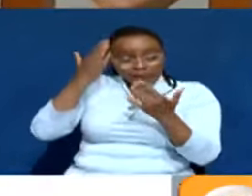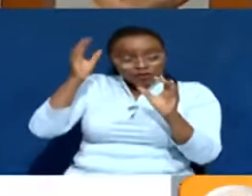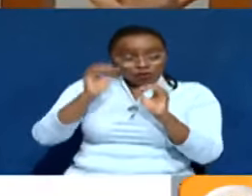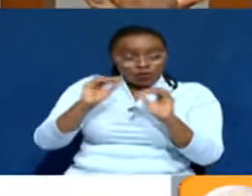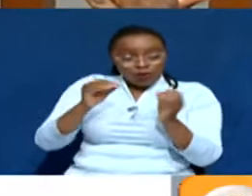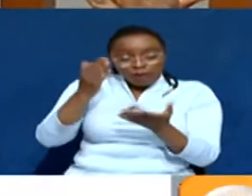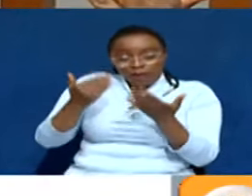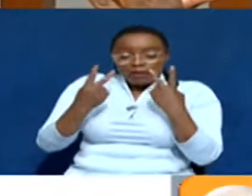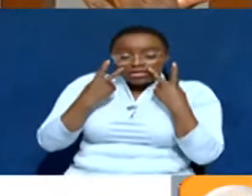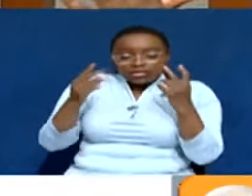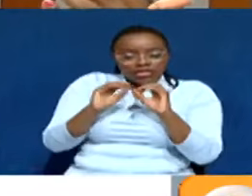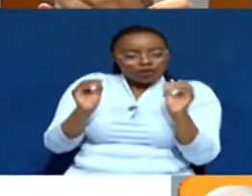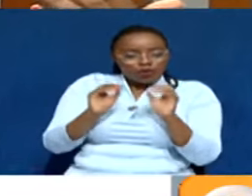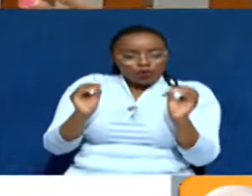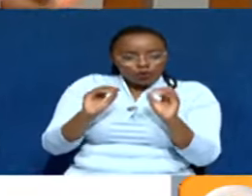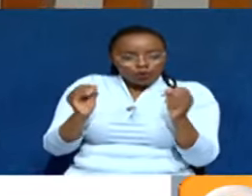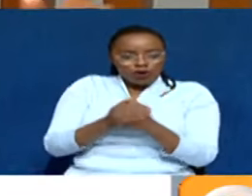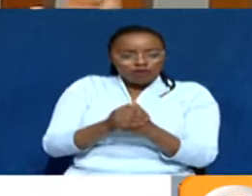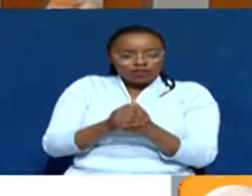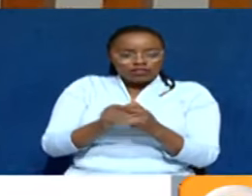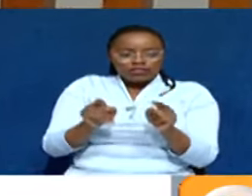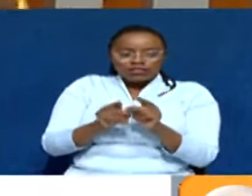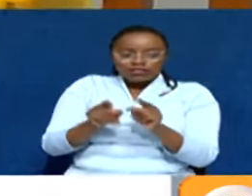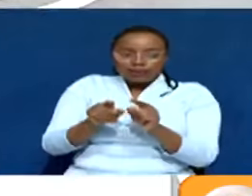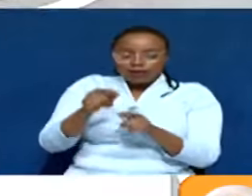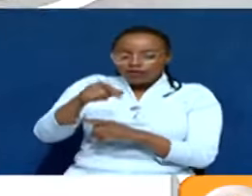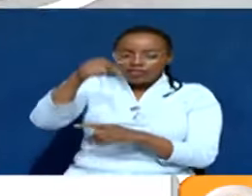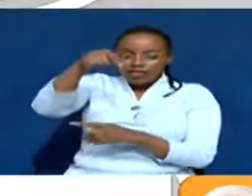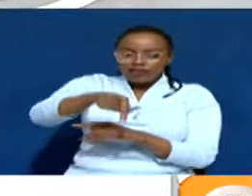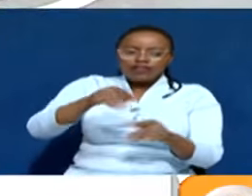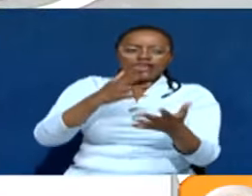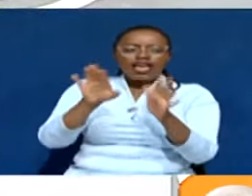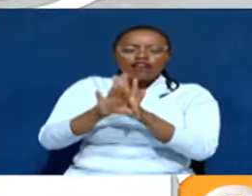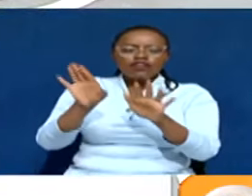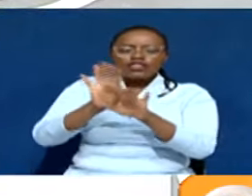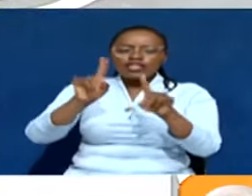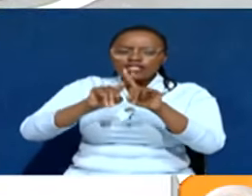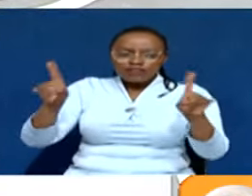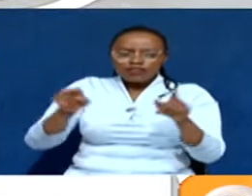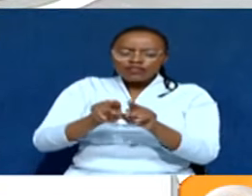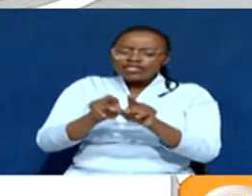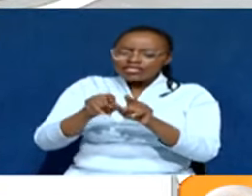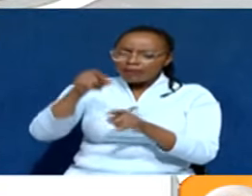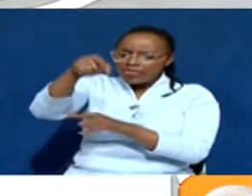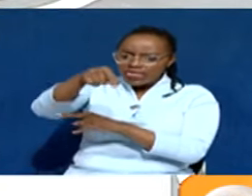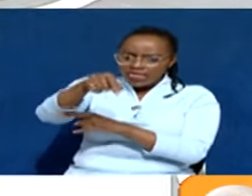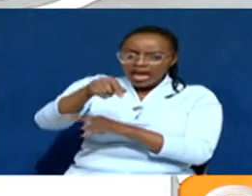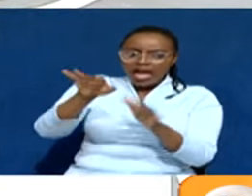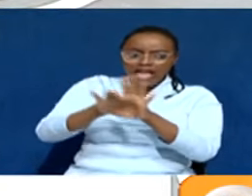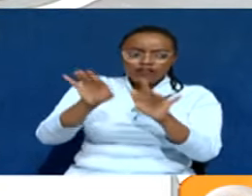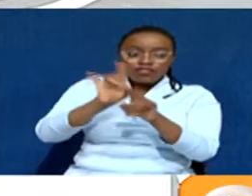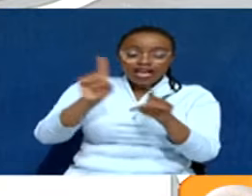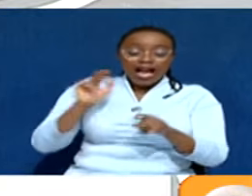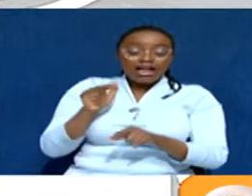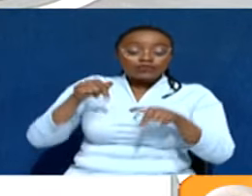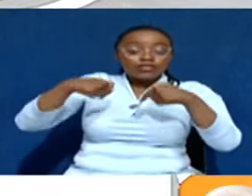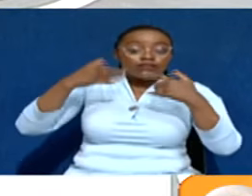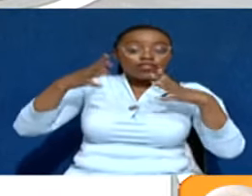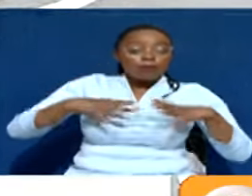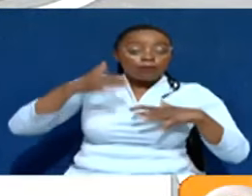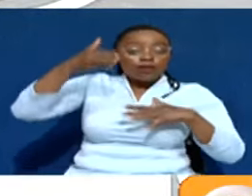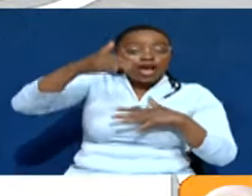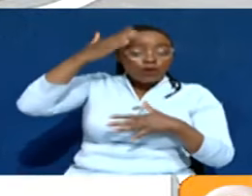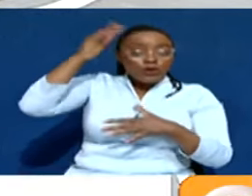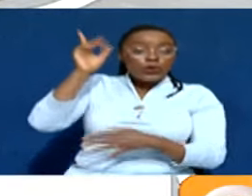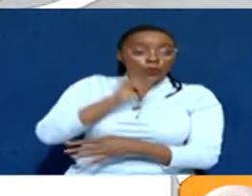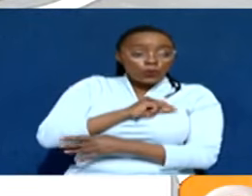ajui, maybe aonangi. There was you another... Kwa ground? Kwa ground vitu ni different, yeah. Jeff. Kwa ground vitu ni different. Mm. Na sisi ndio tuko kwa ground. Na sisi ndio